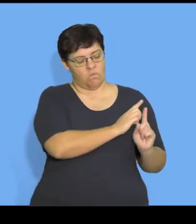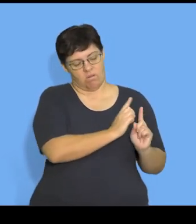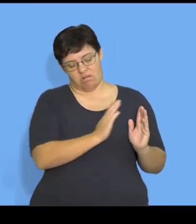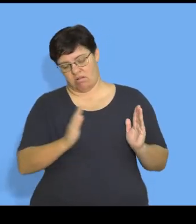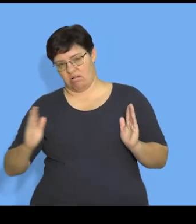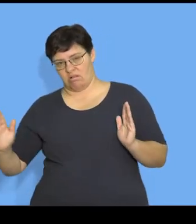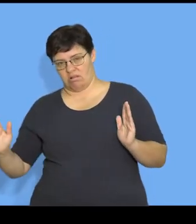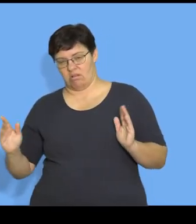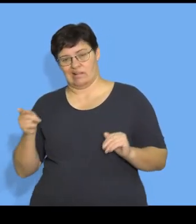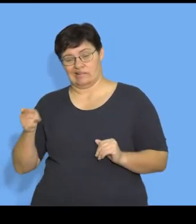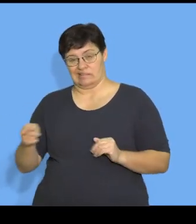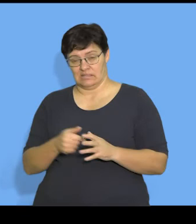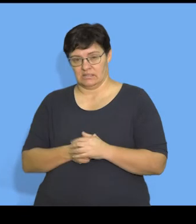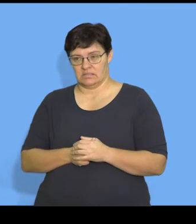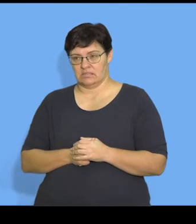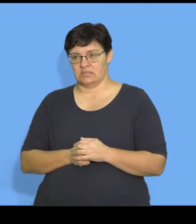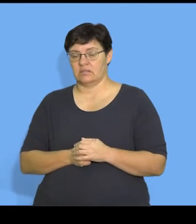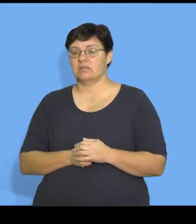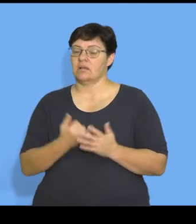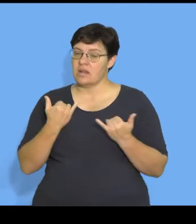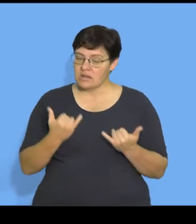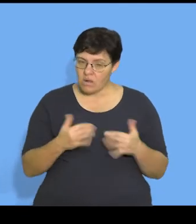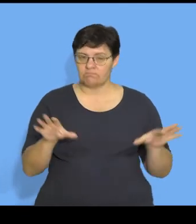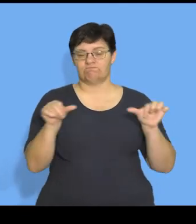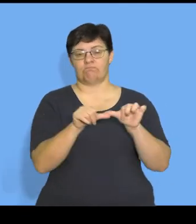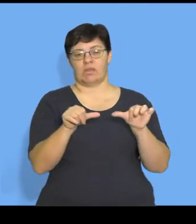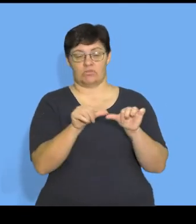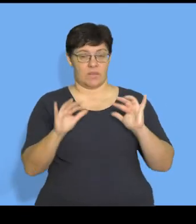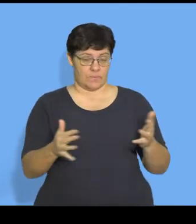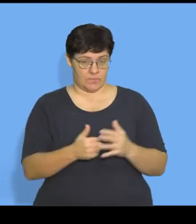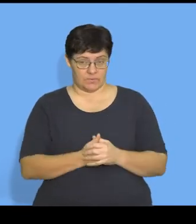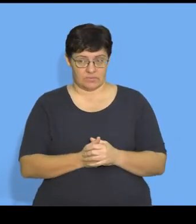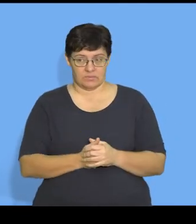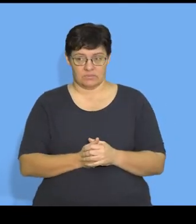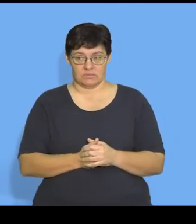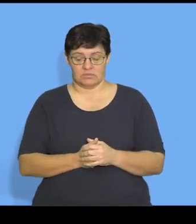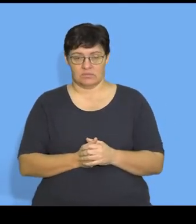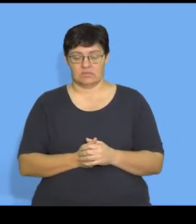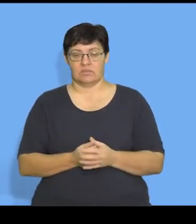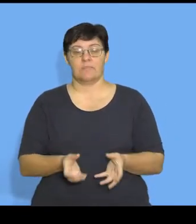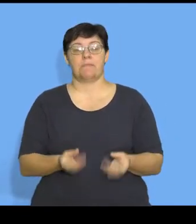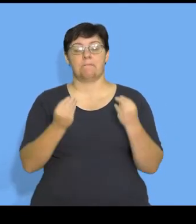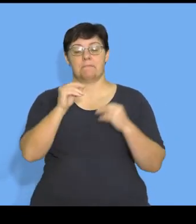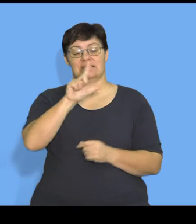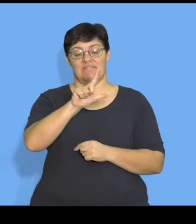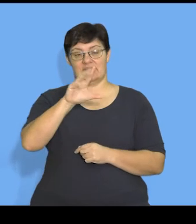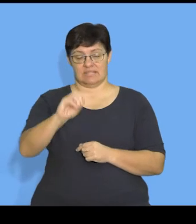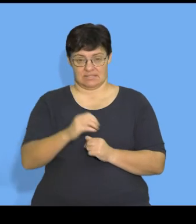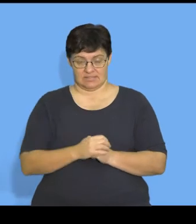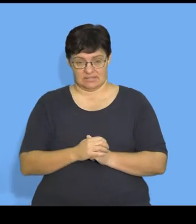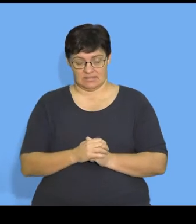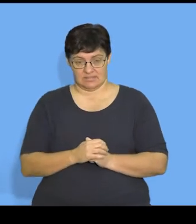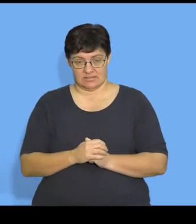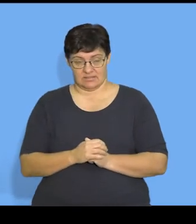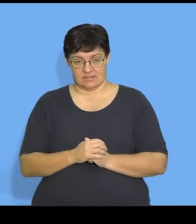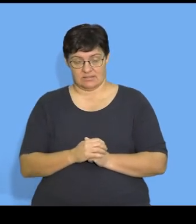way to there, and we would then measure it, and it gives me 70.